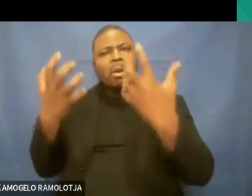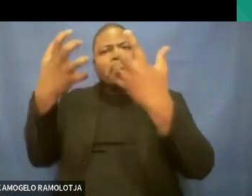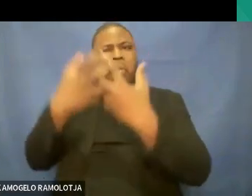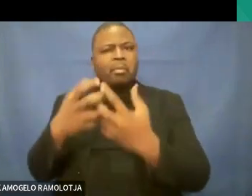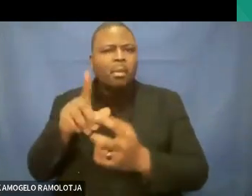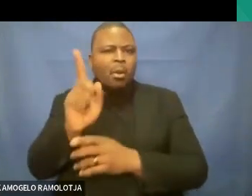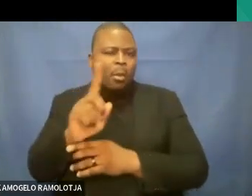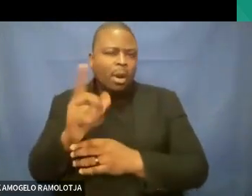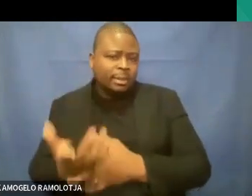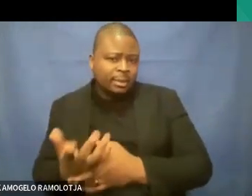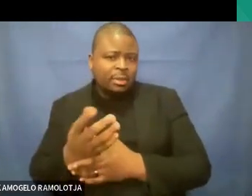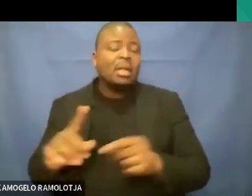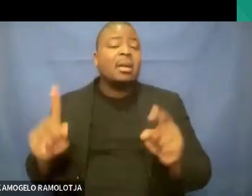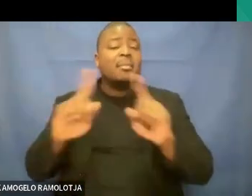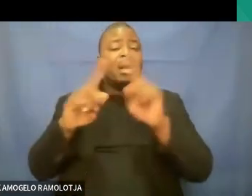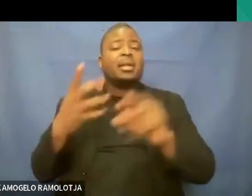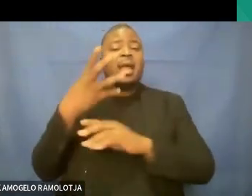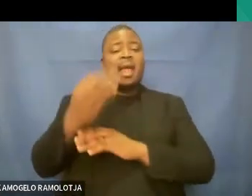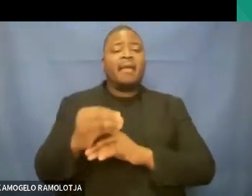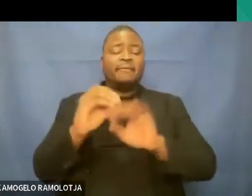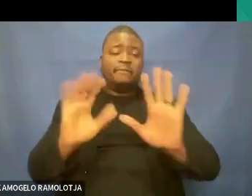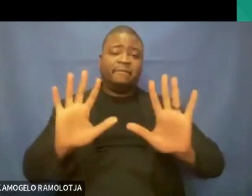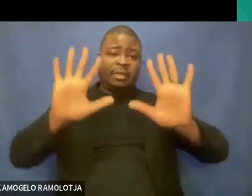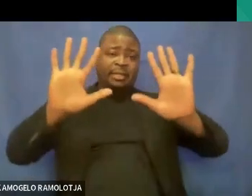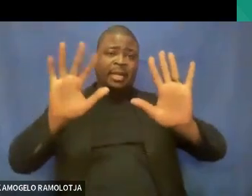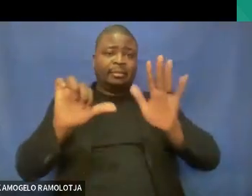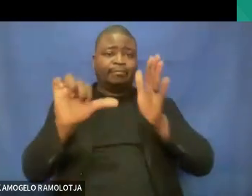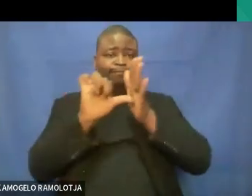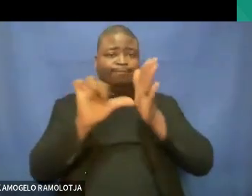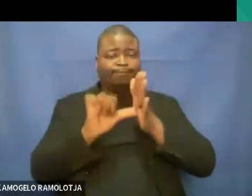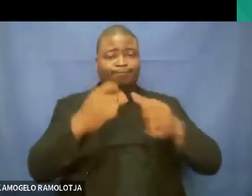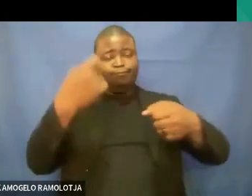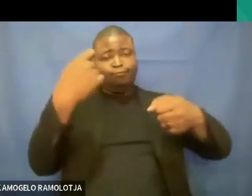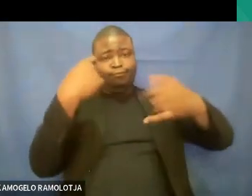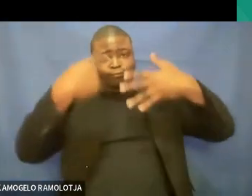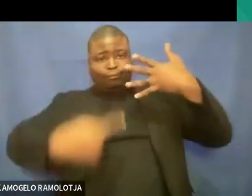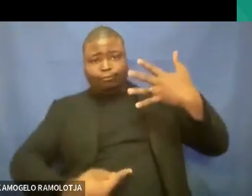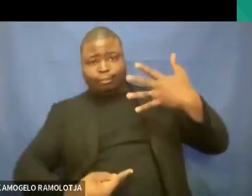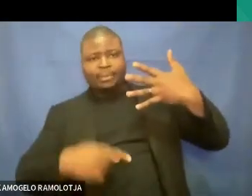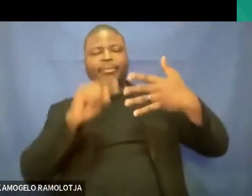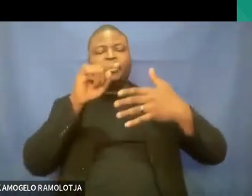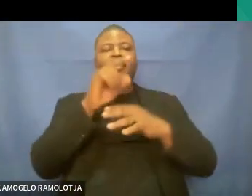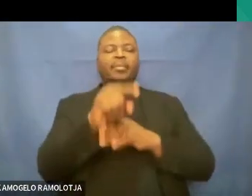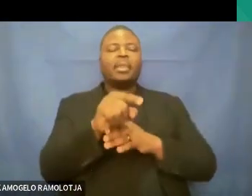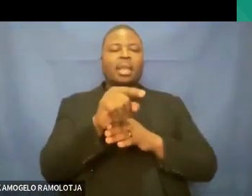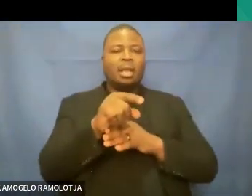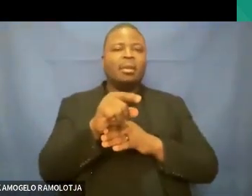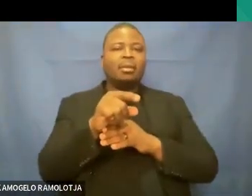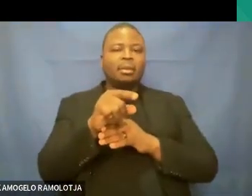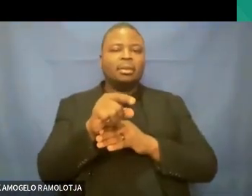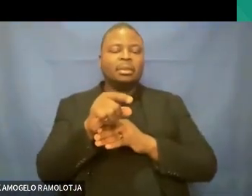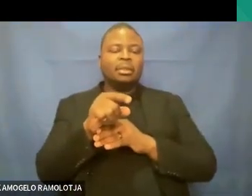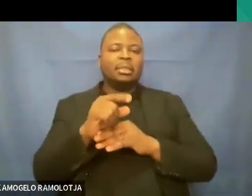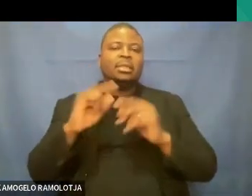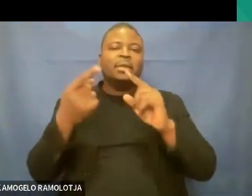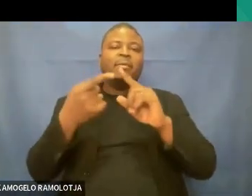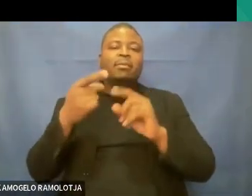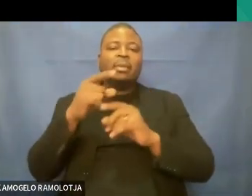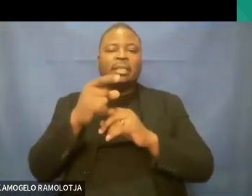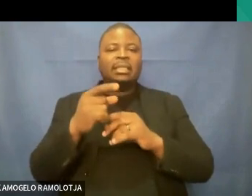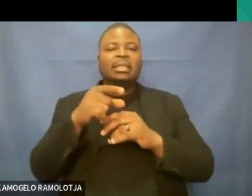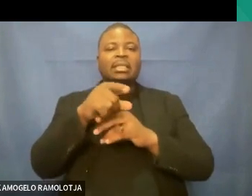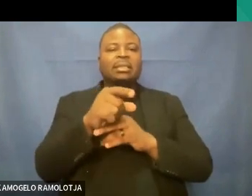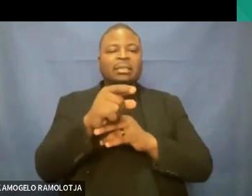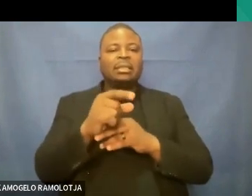10 priorities that were arranged by the participants in terms of the health, the sexual and